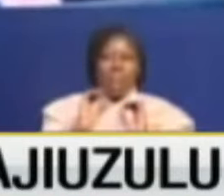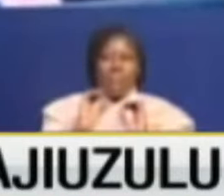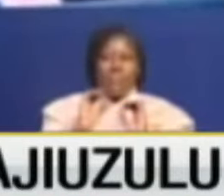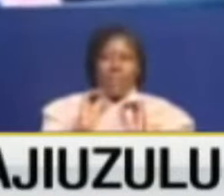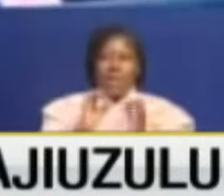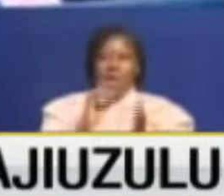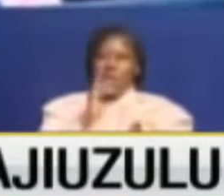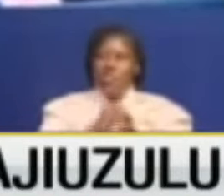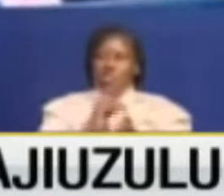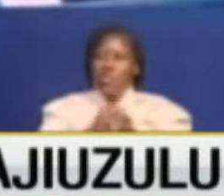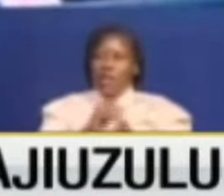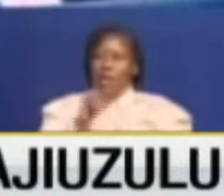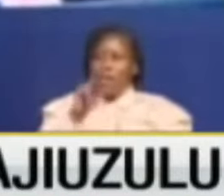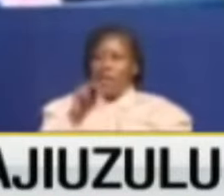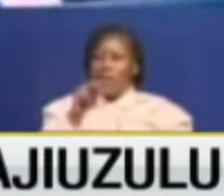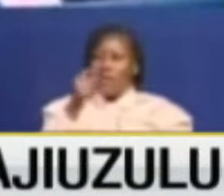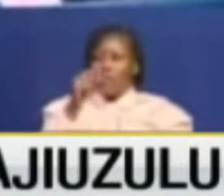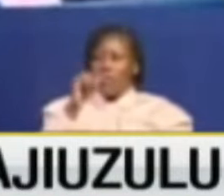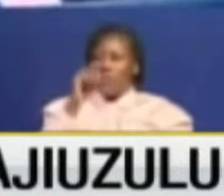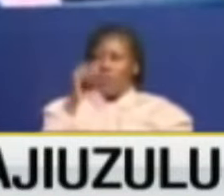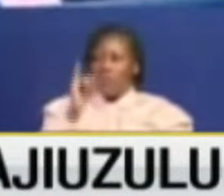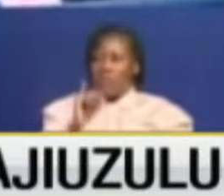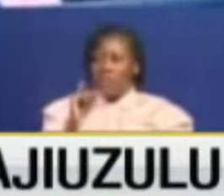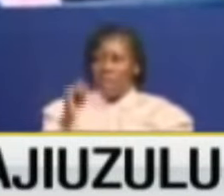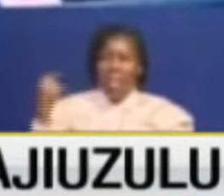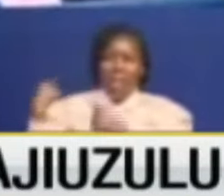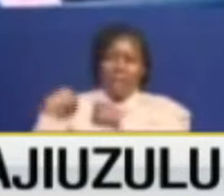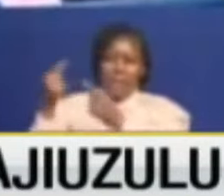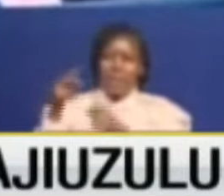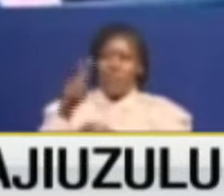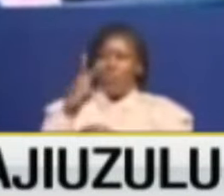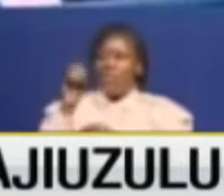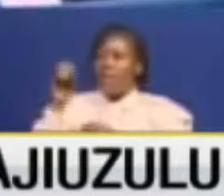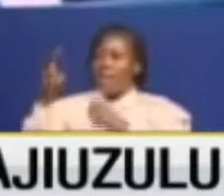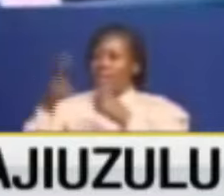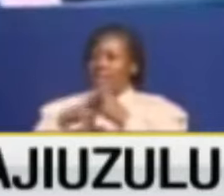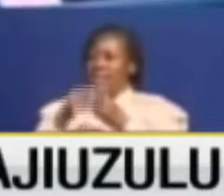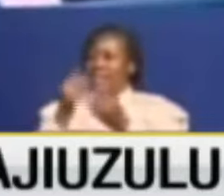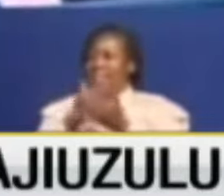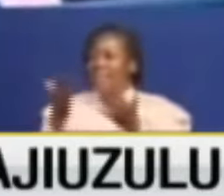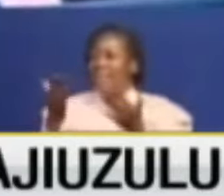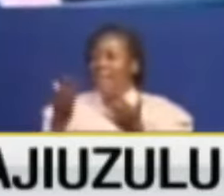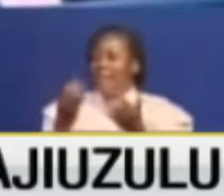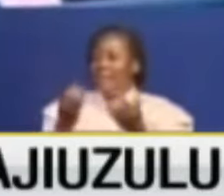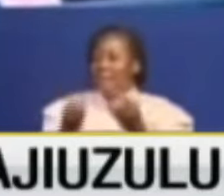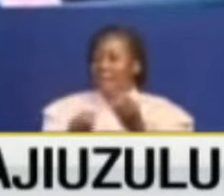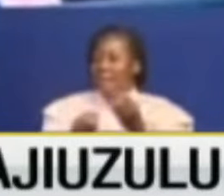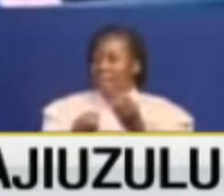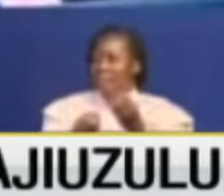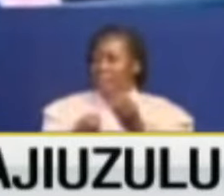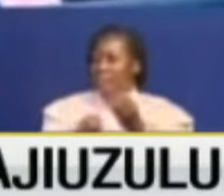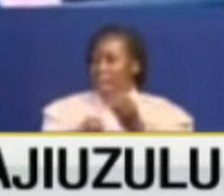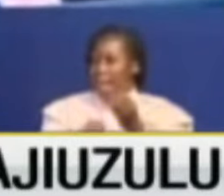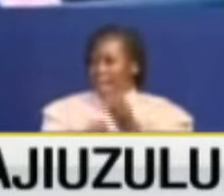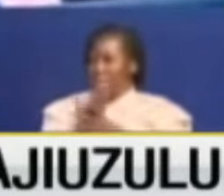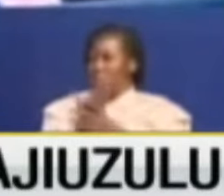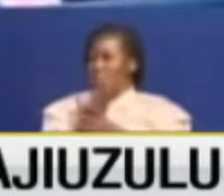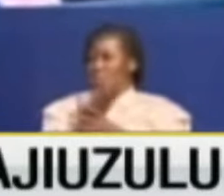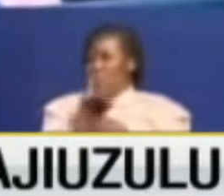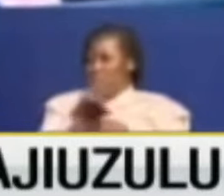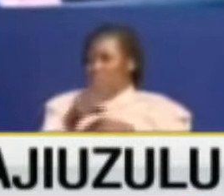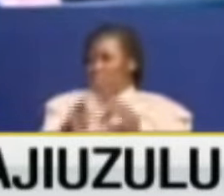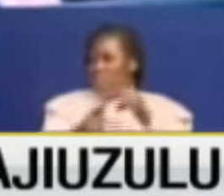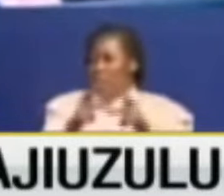Dr. Ntoiti, and he has been so since 2007. This is something that's going to emerge from these proceedings. Dr.